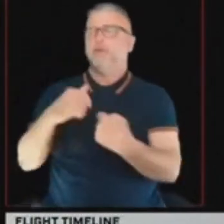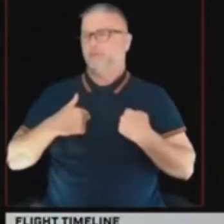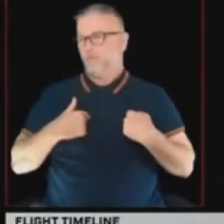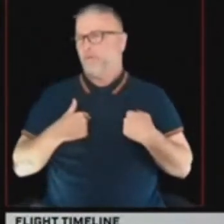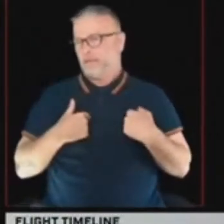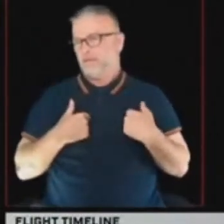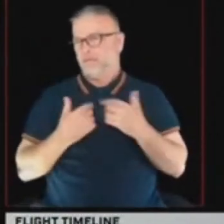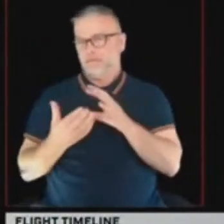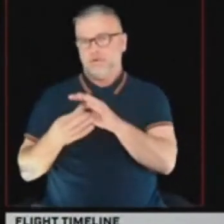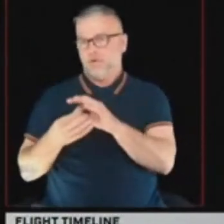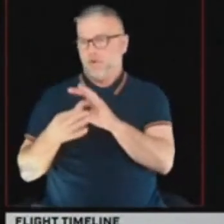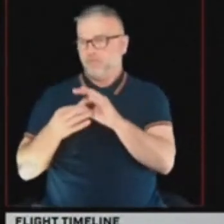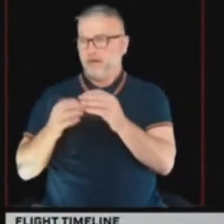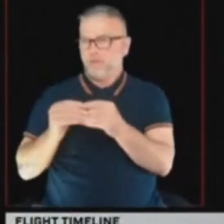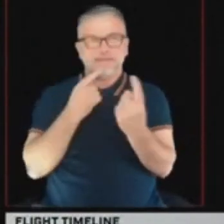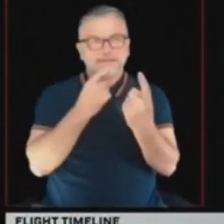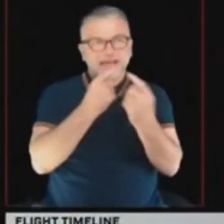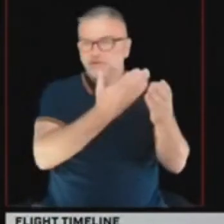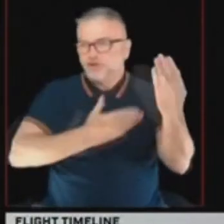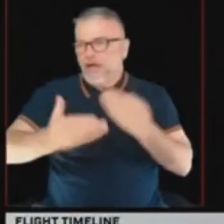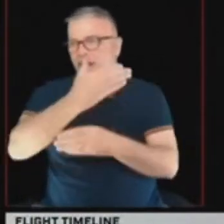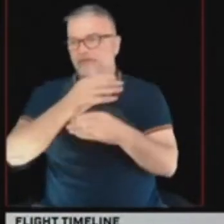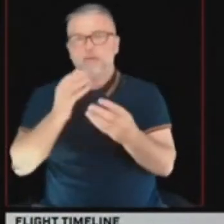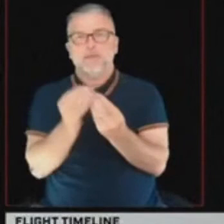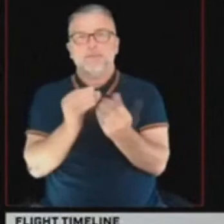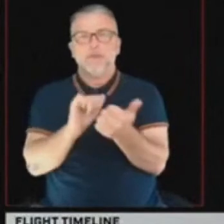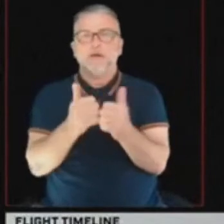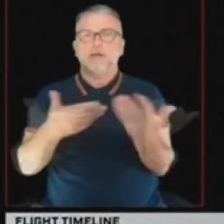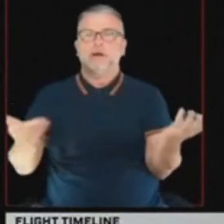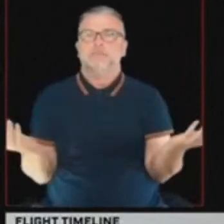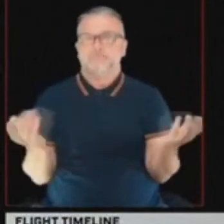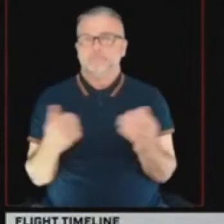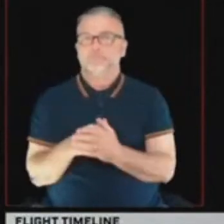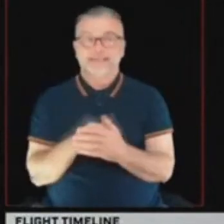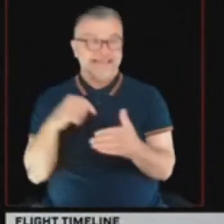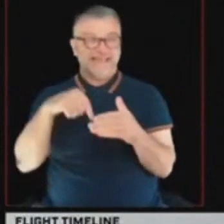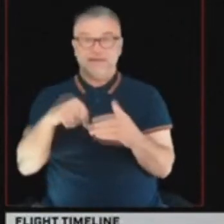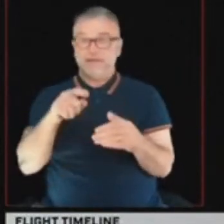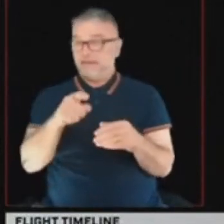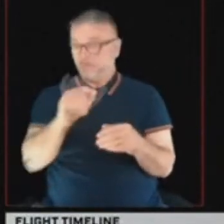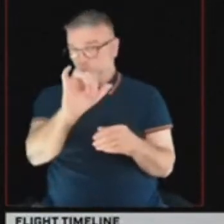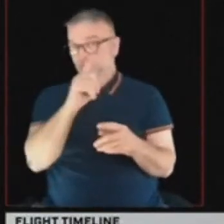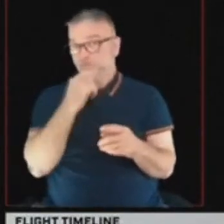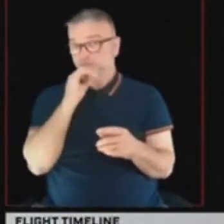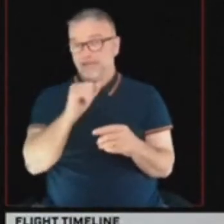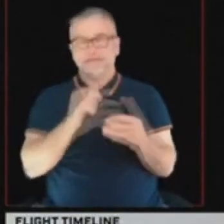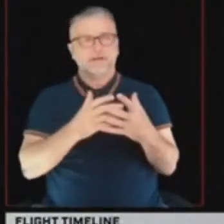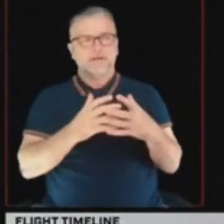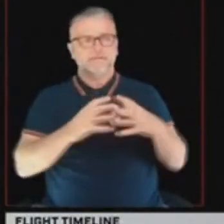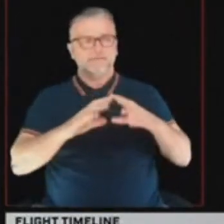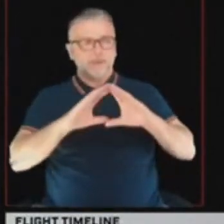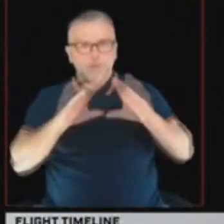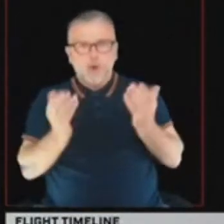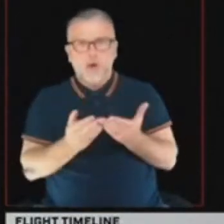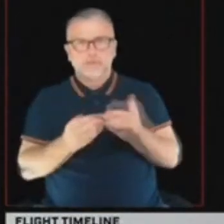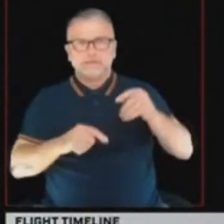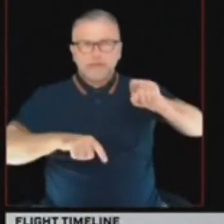data sharing across our partners in this, as you mentioned, incredibly dynamic and quite